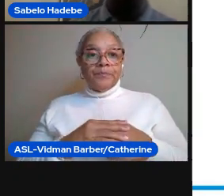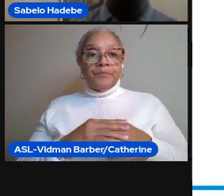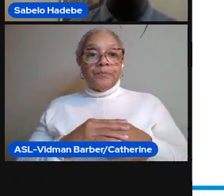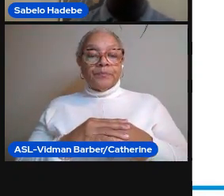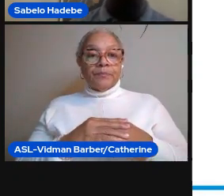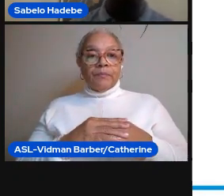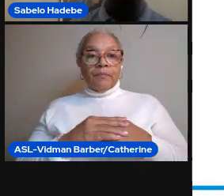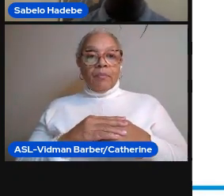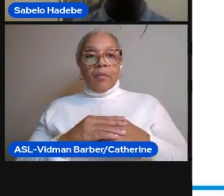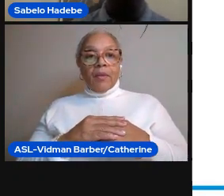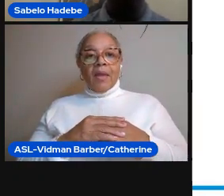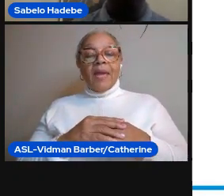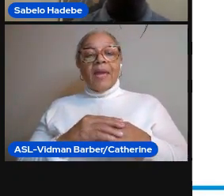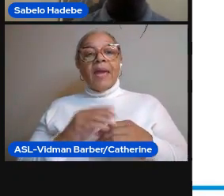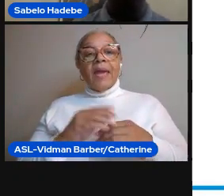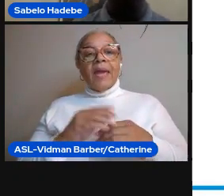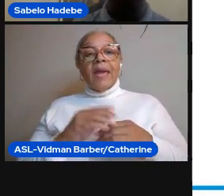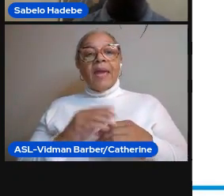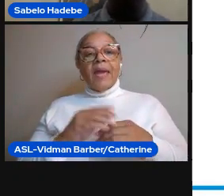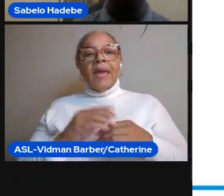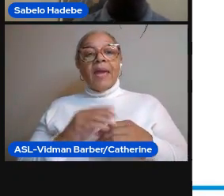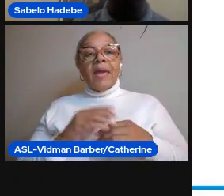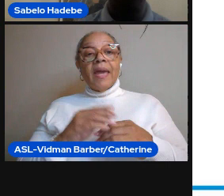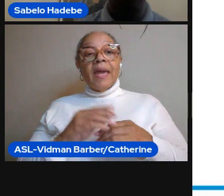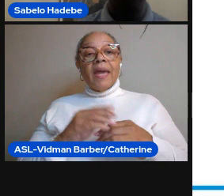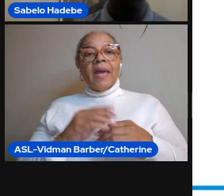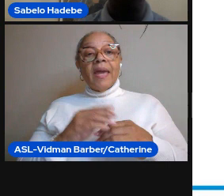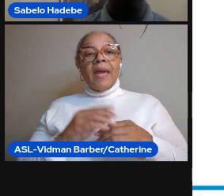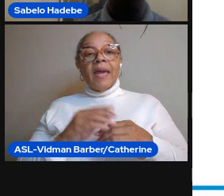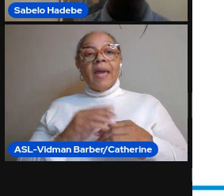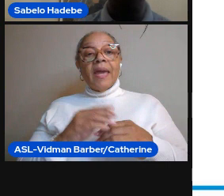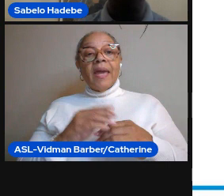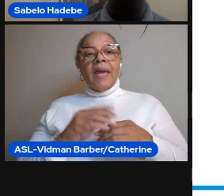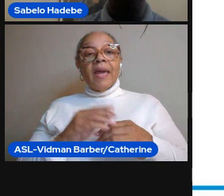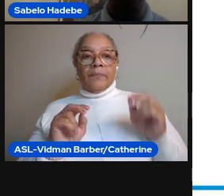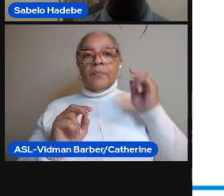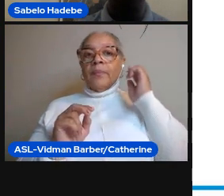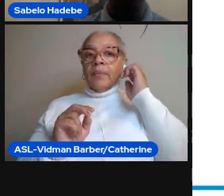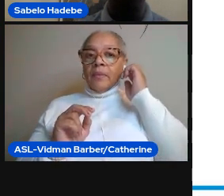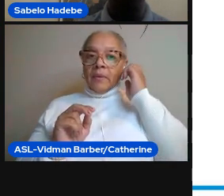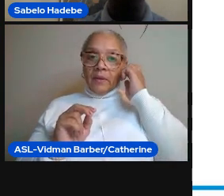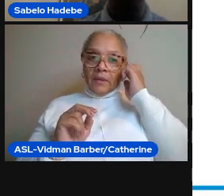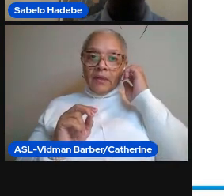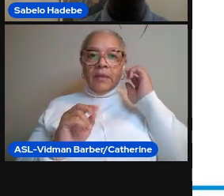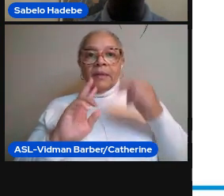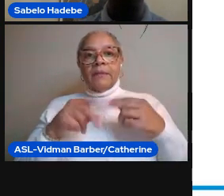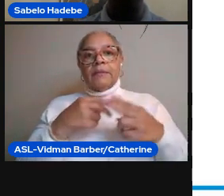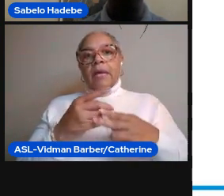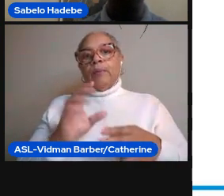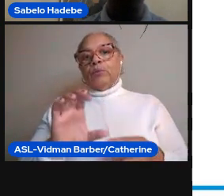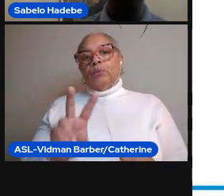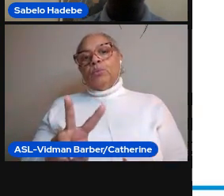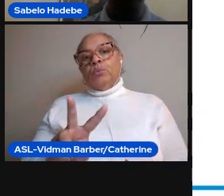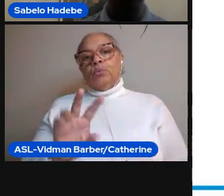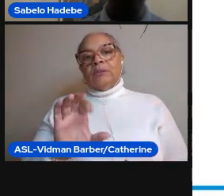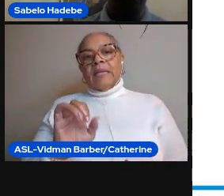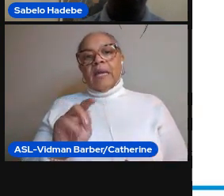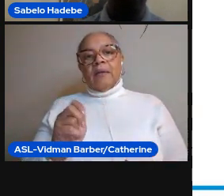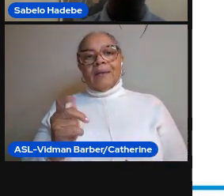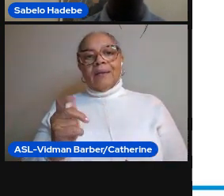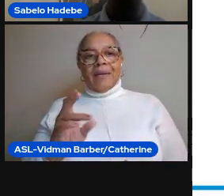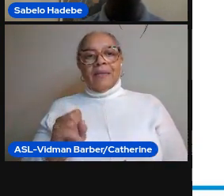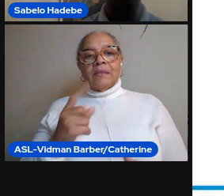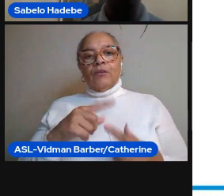And if you then look at this is Th2 cytokines in serum, you can see that there's a reduction in things